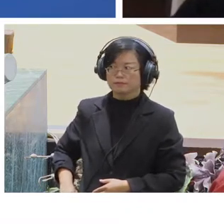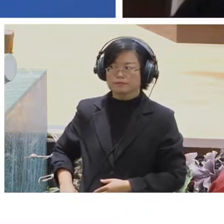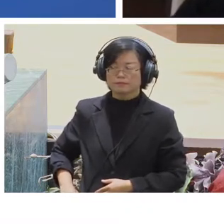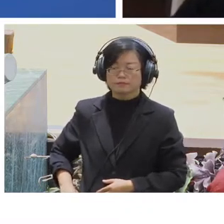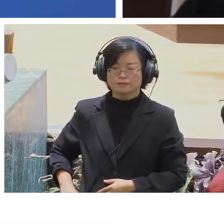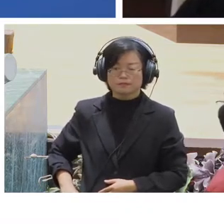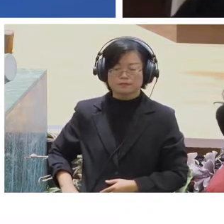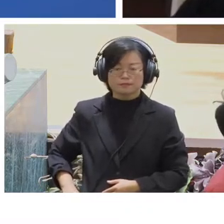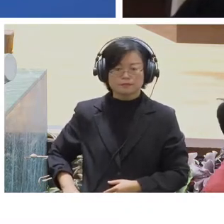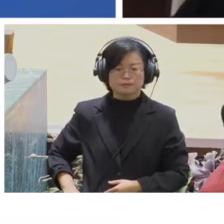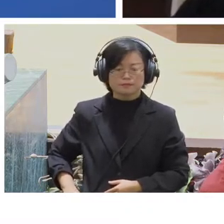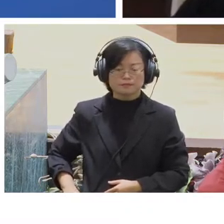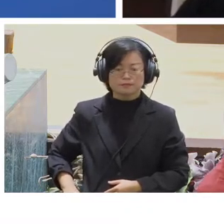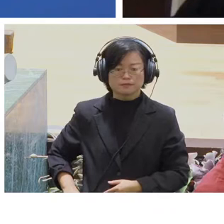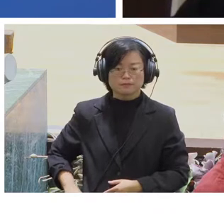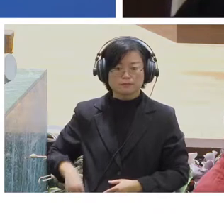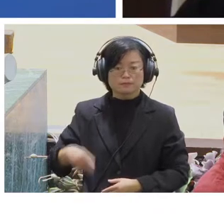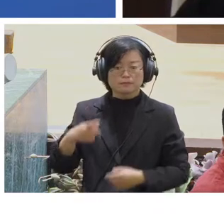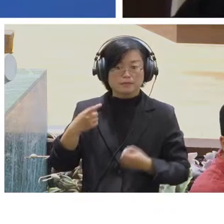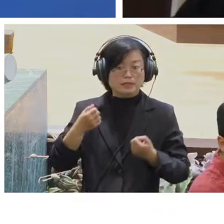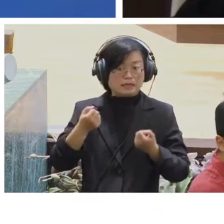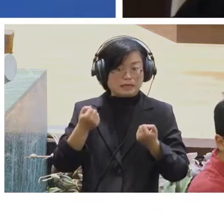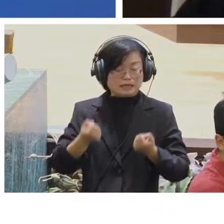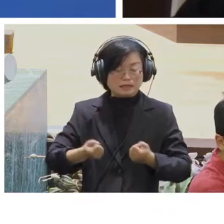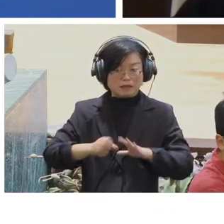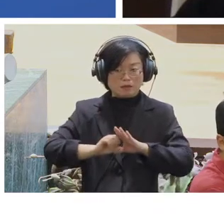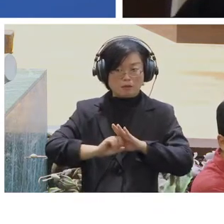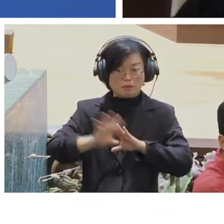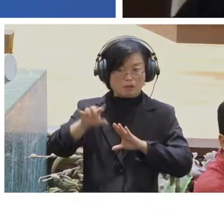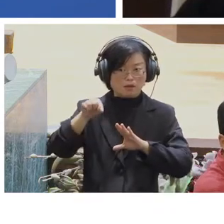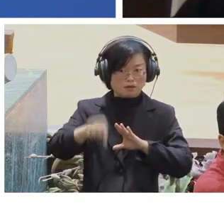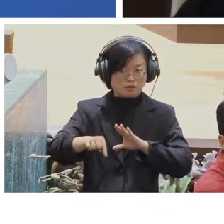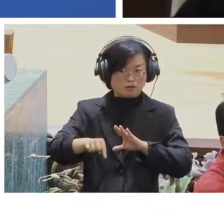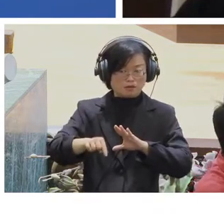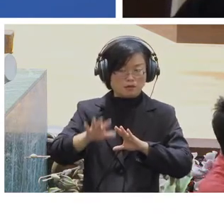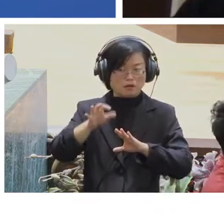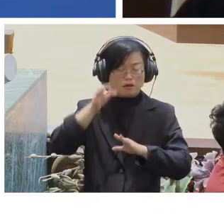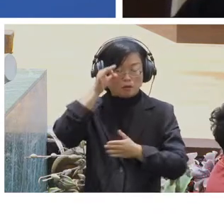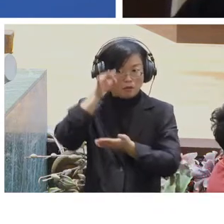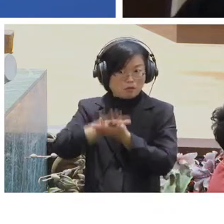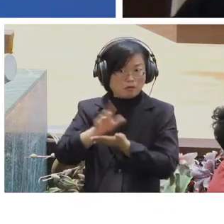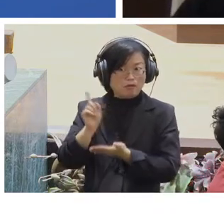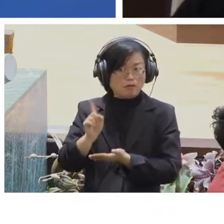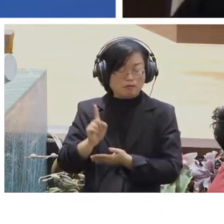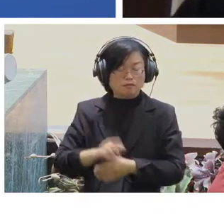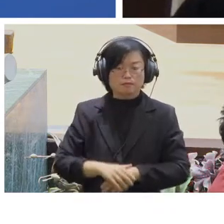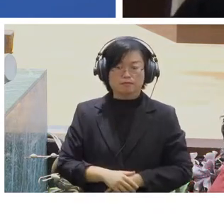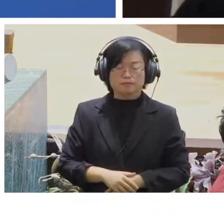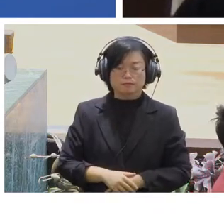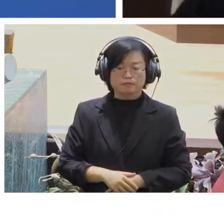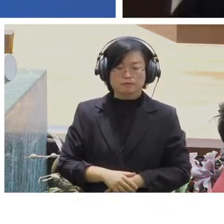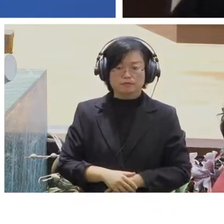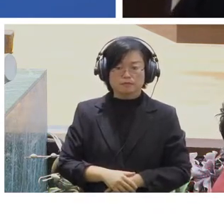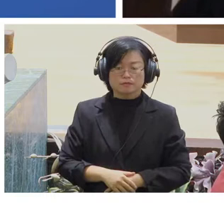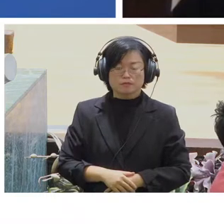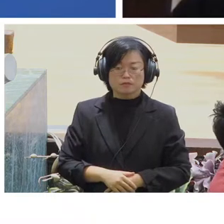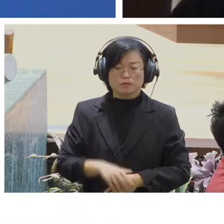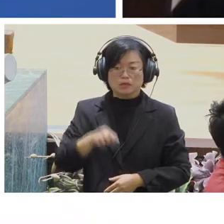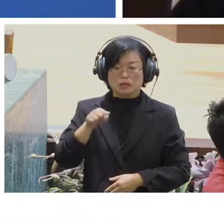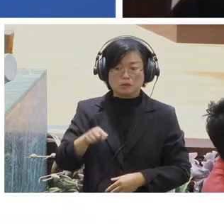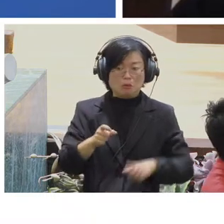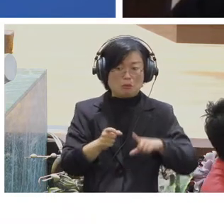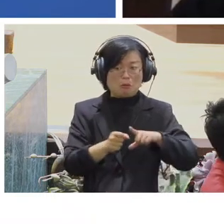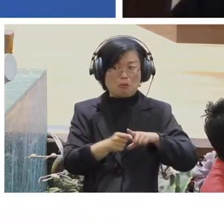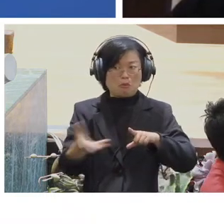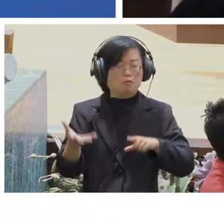in PDF formats, but they are again not in an open format. So we've got lots of data.